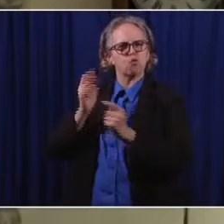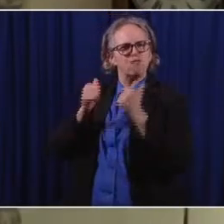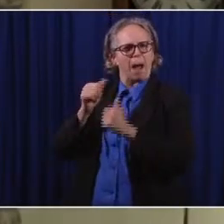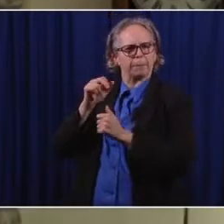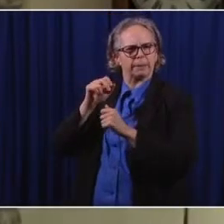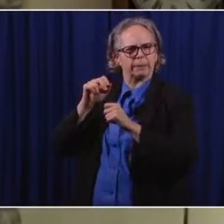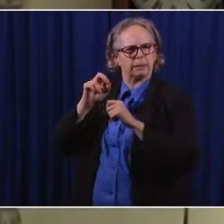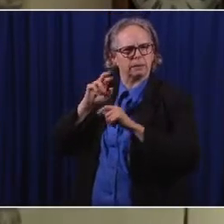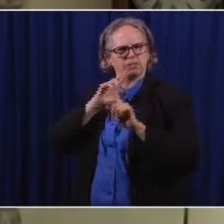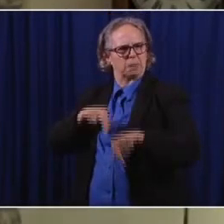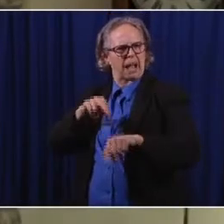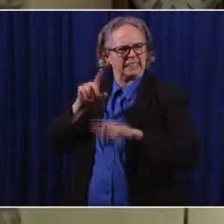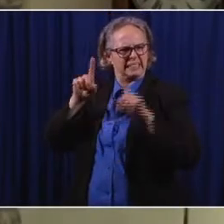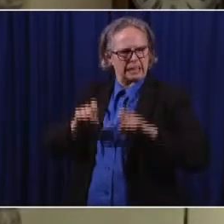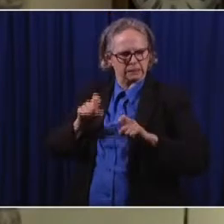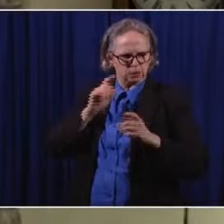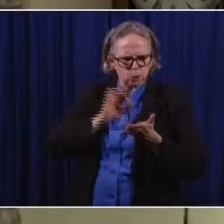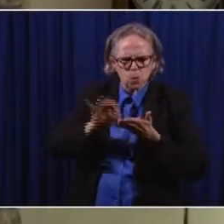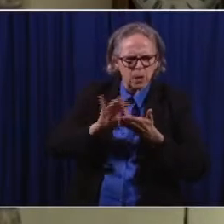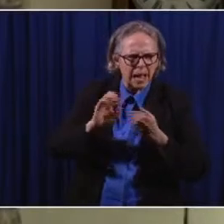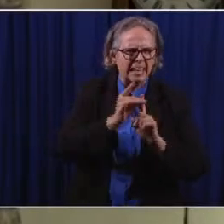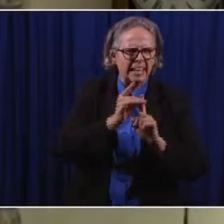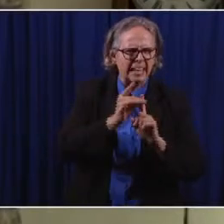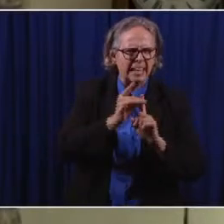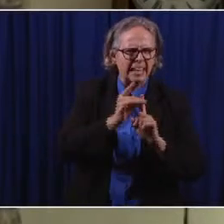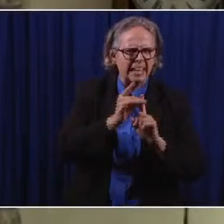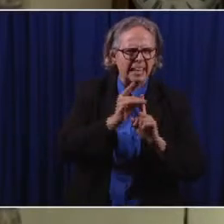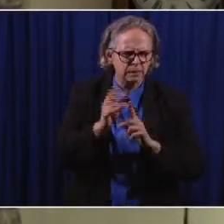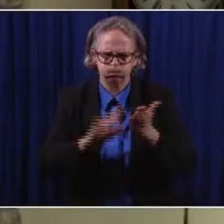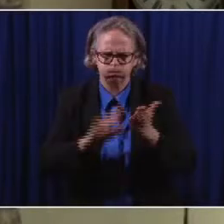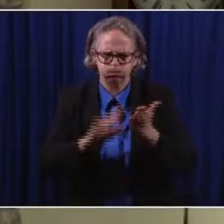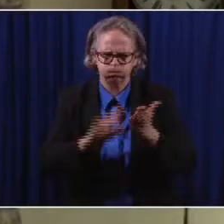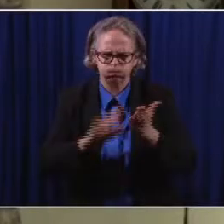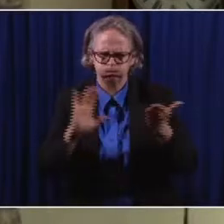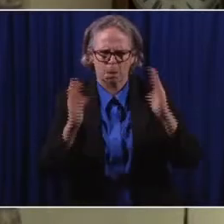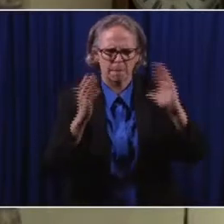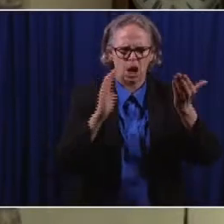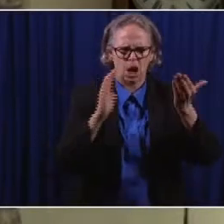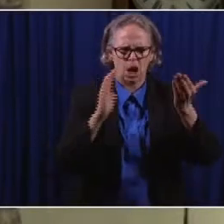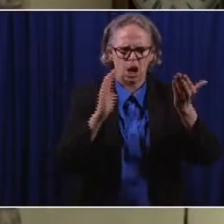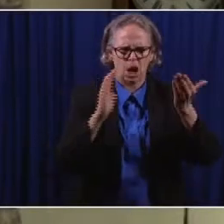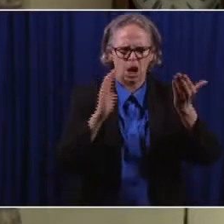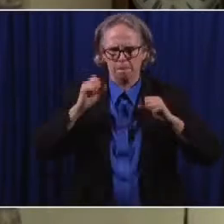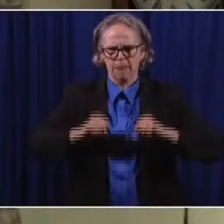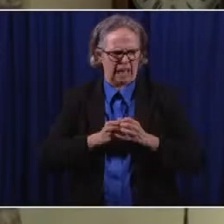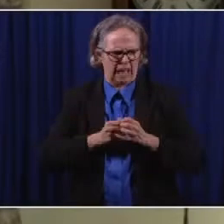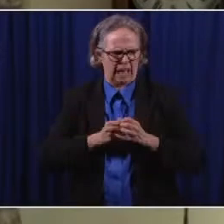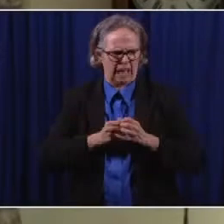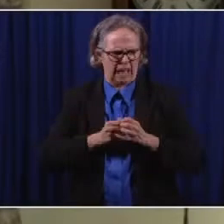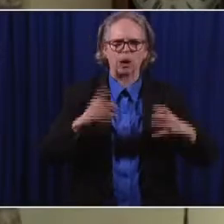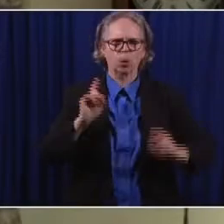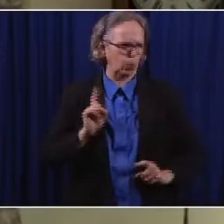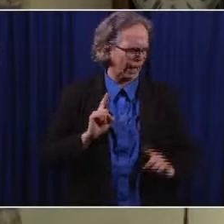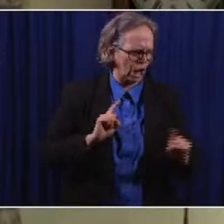is to use these 2 data sets to identify possible infection spots. That's what Ohio State's doing